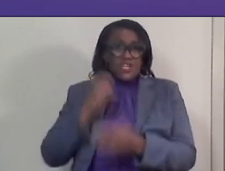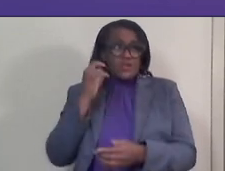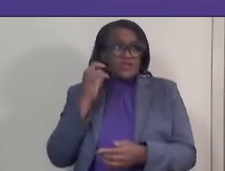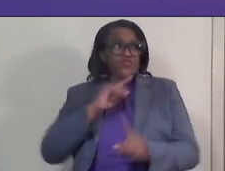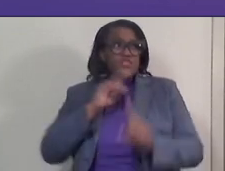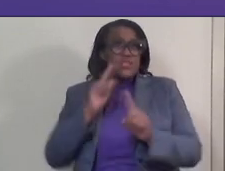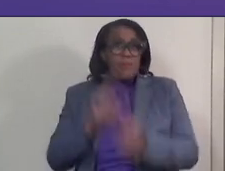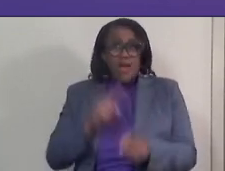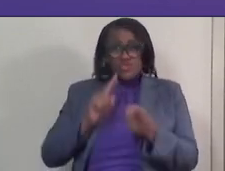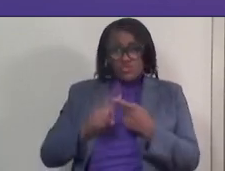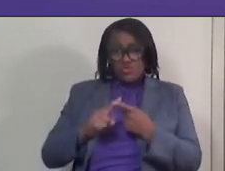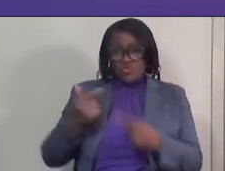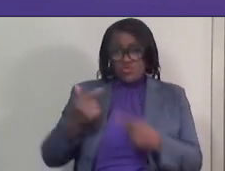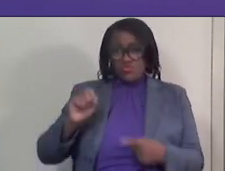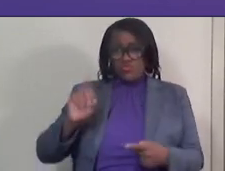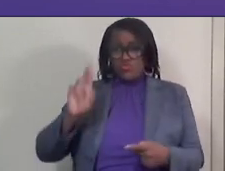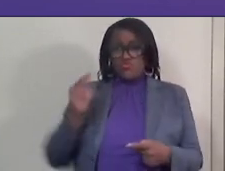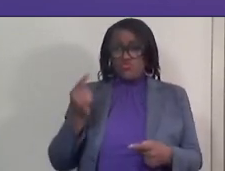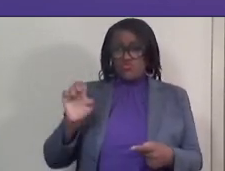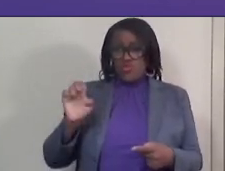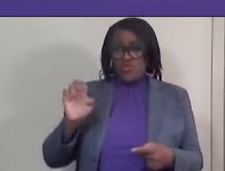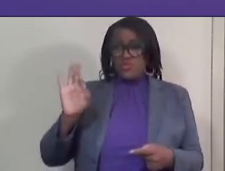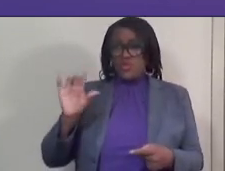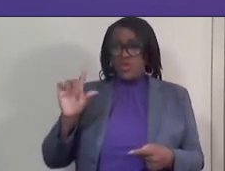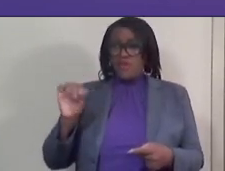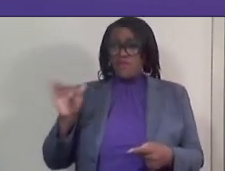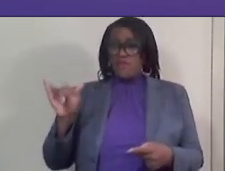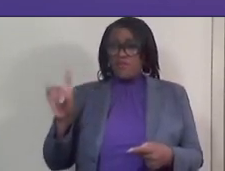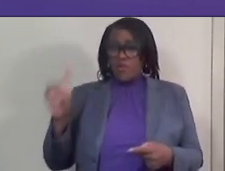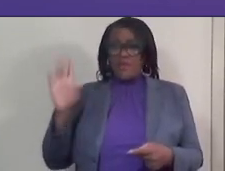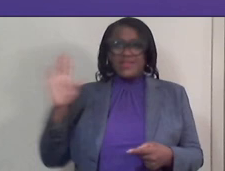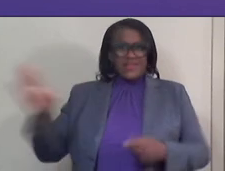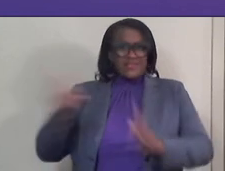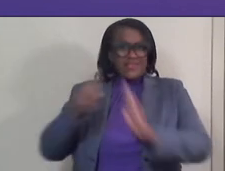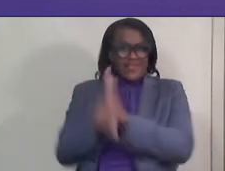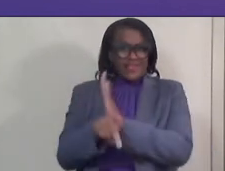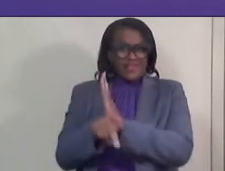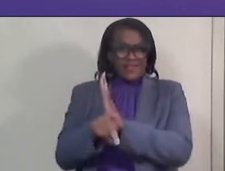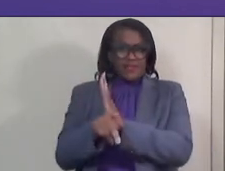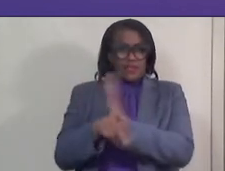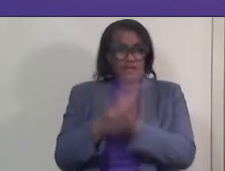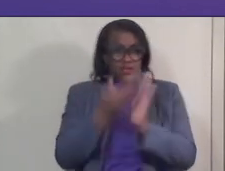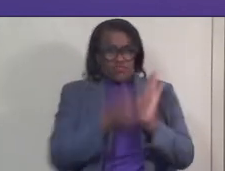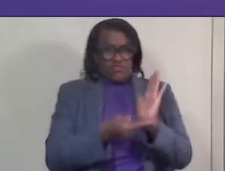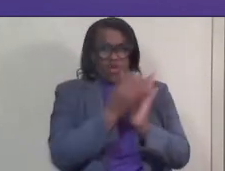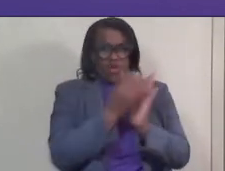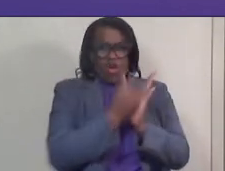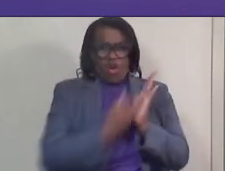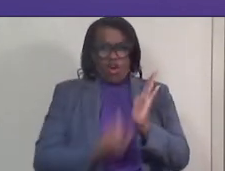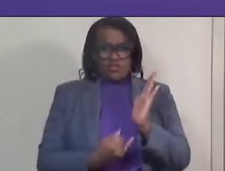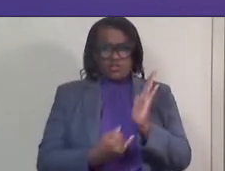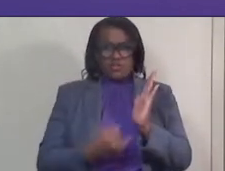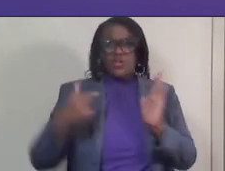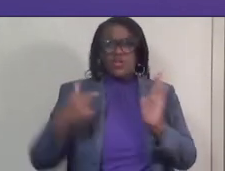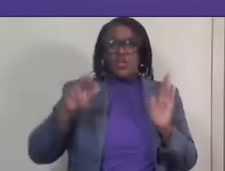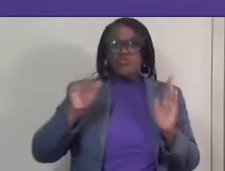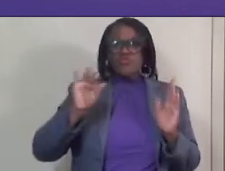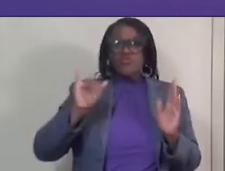George Floyd's killing was created in an ephemeral art form, that is graffiti